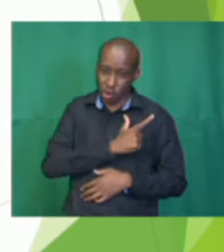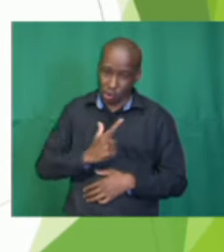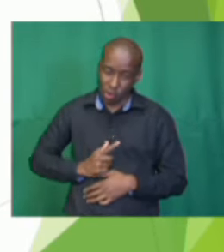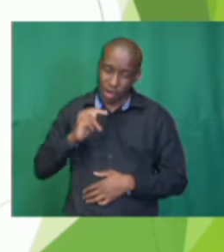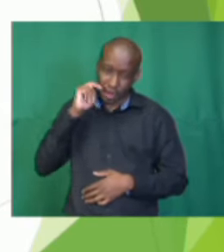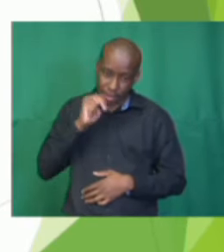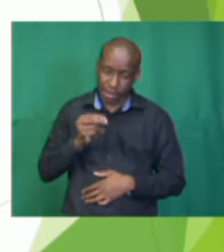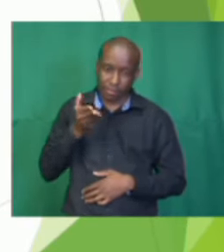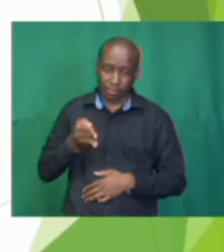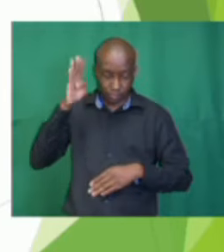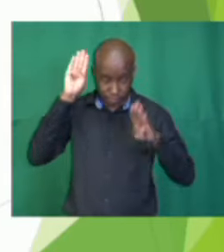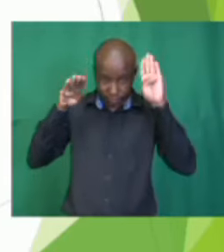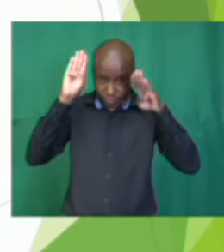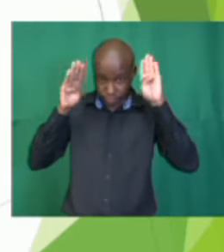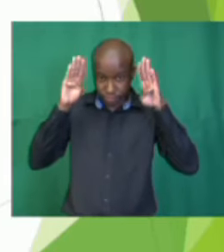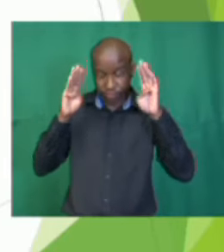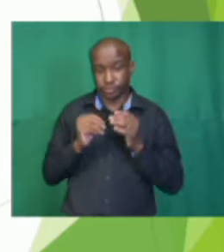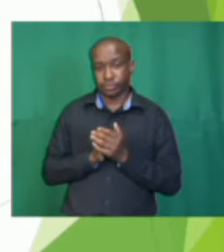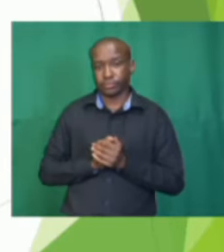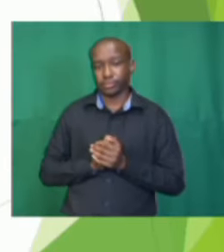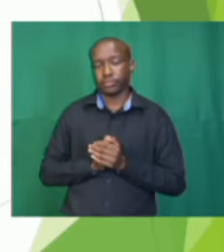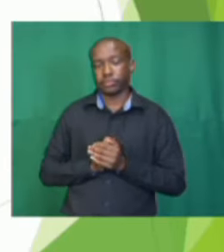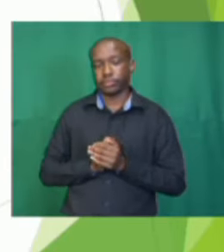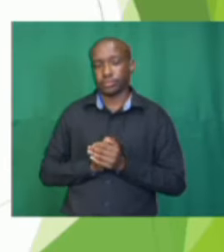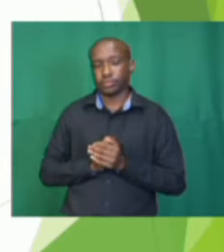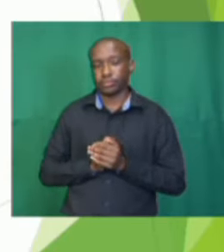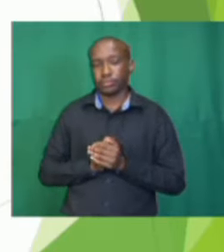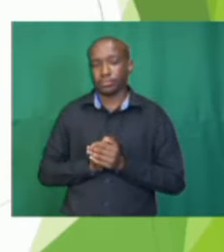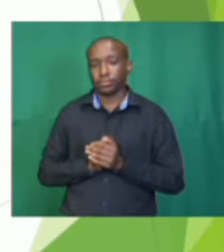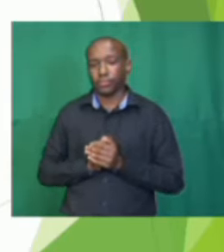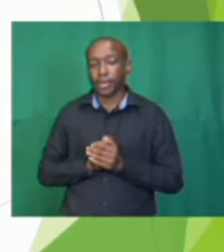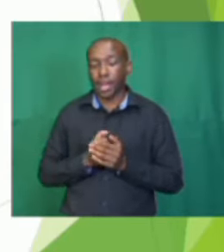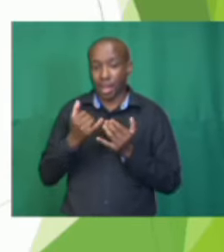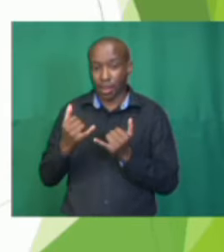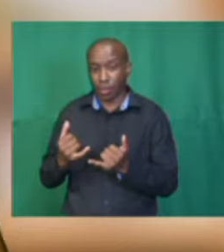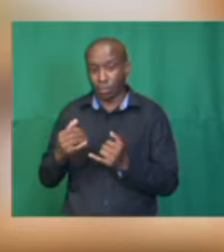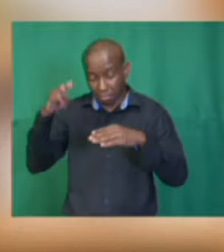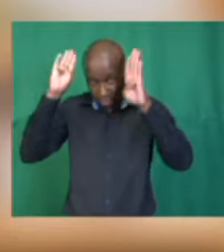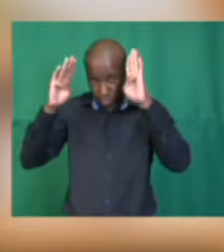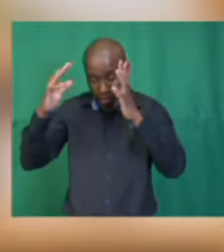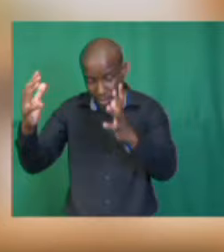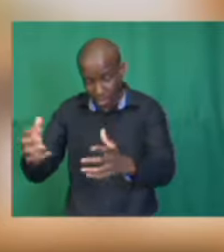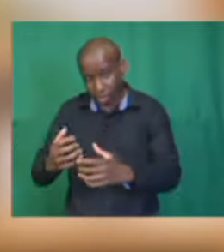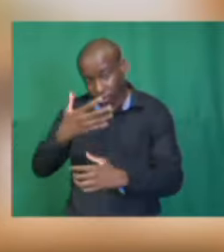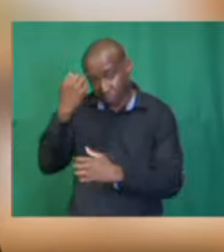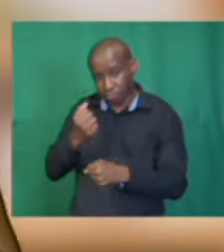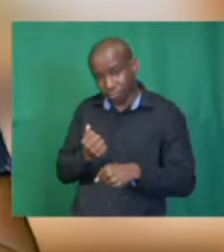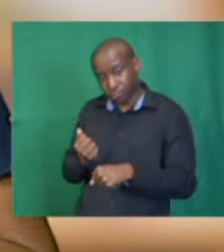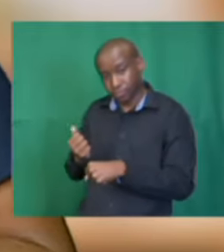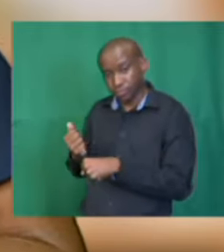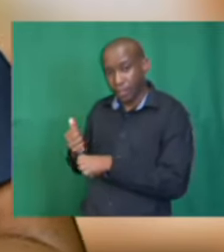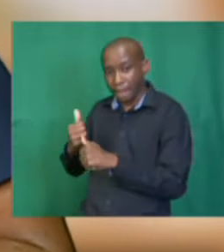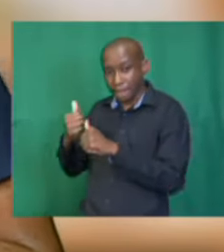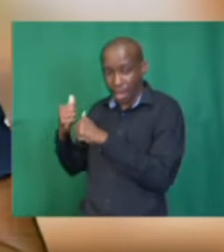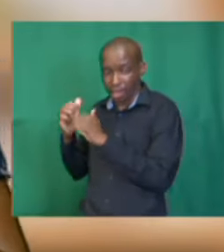So they said that the Lord has need of it. They took it back to Jesus Christ, who sent